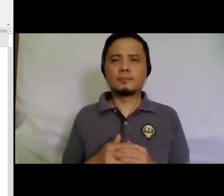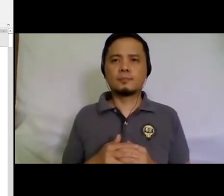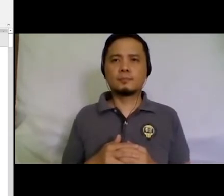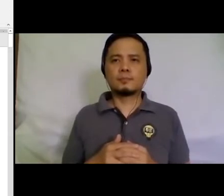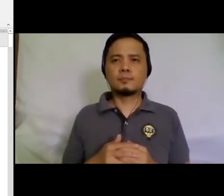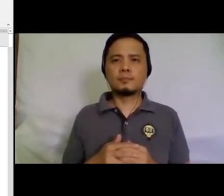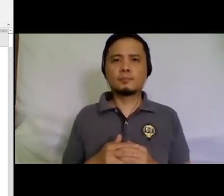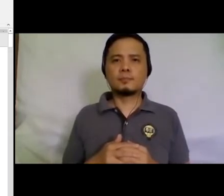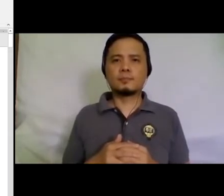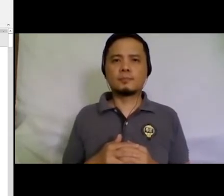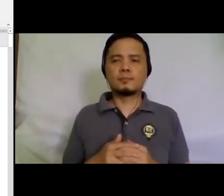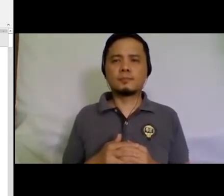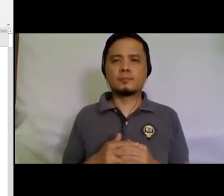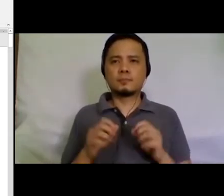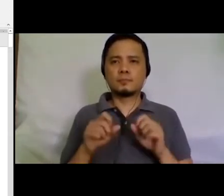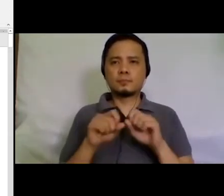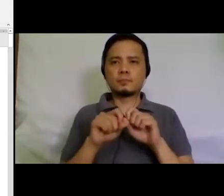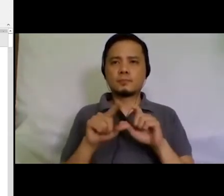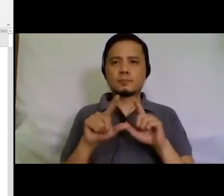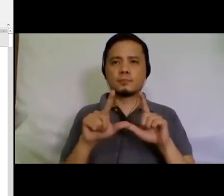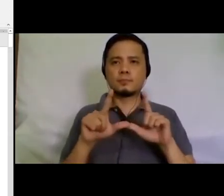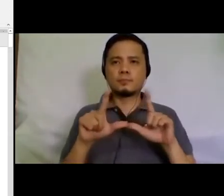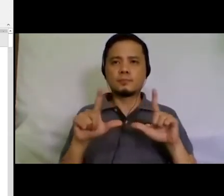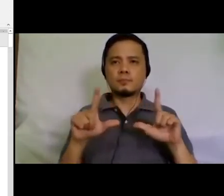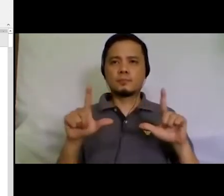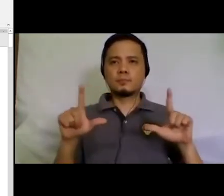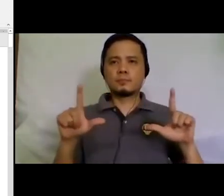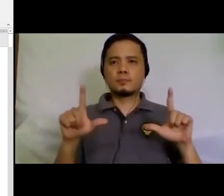Make it a little bigger.